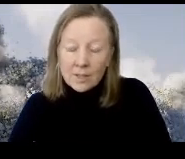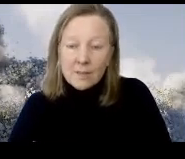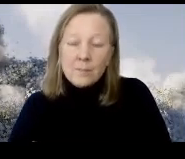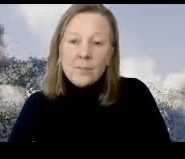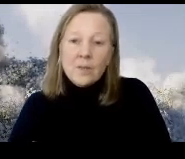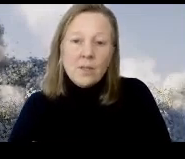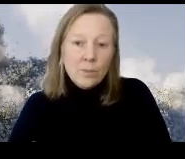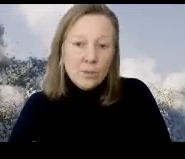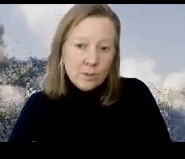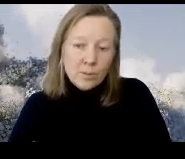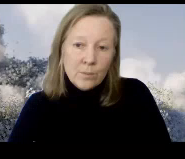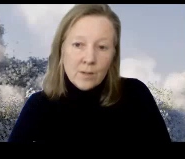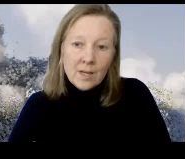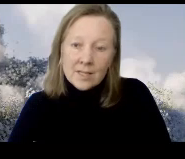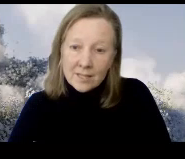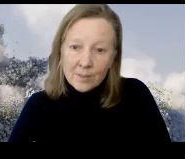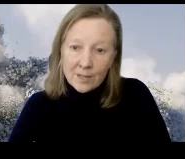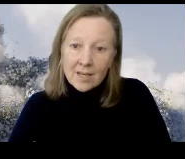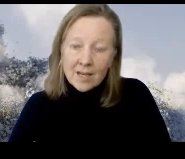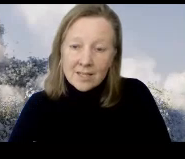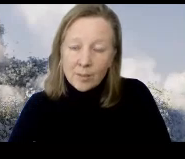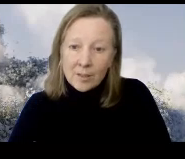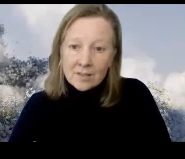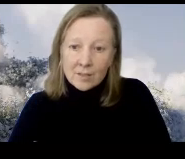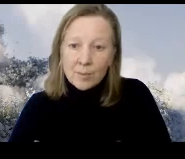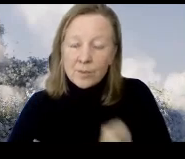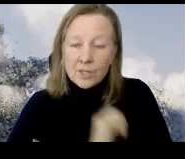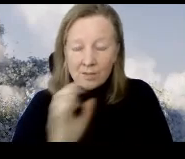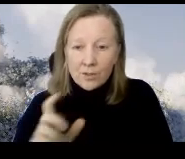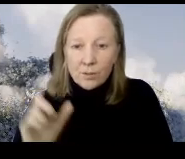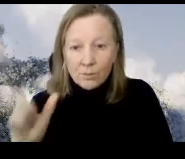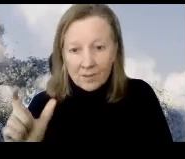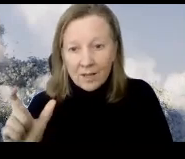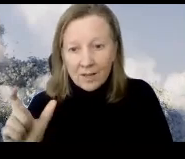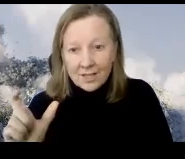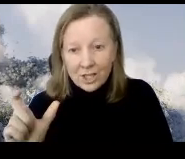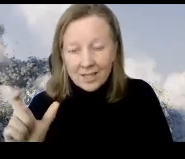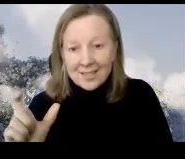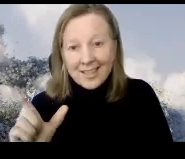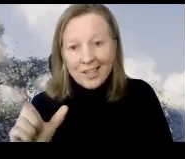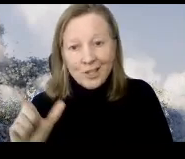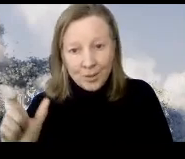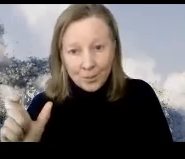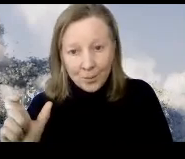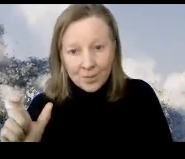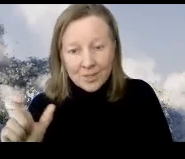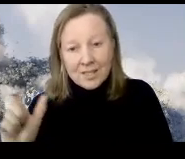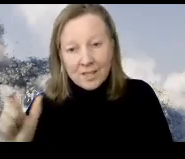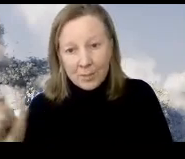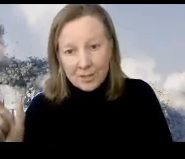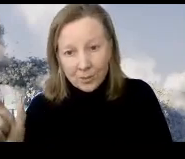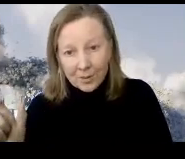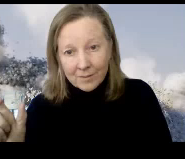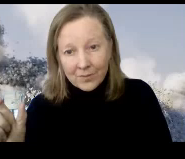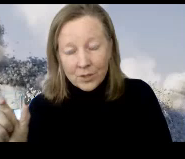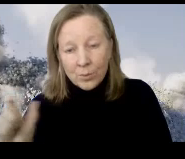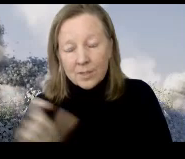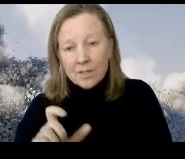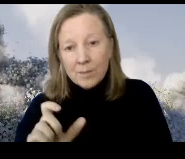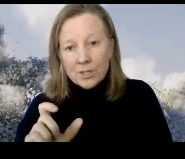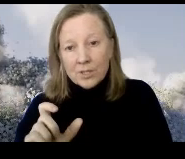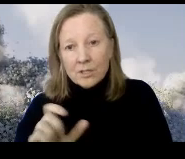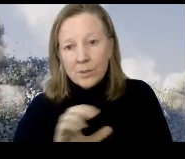shorter, you will do an assessment, an ISANS assessment, which gives you the chance to get a new CLB score.